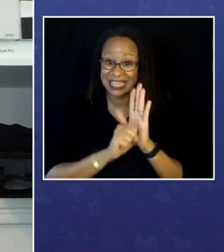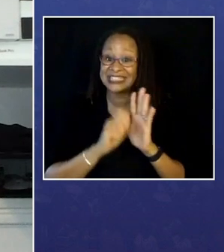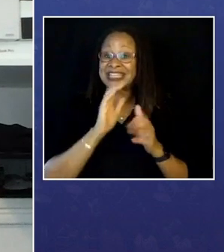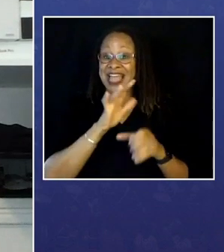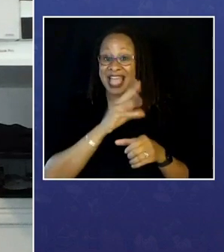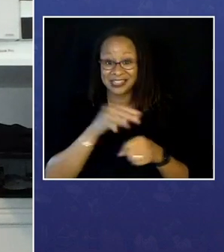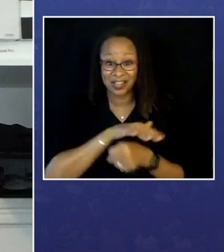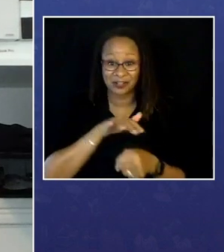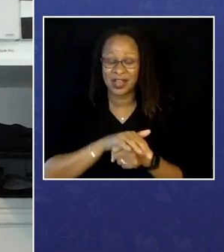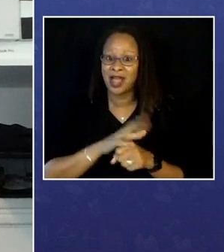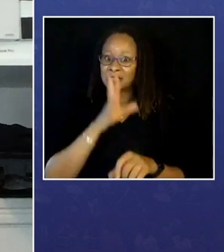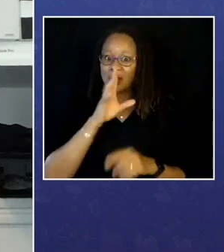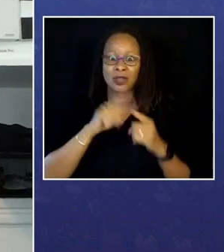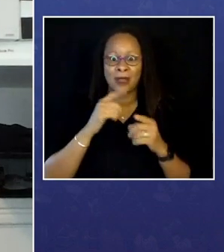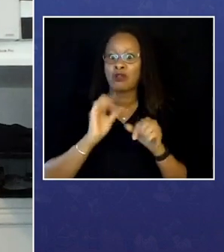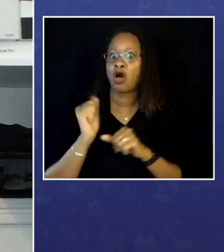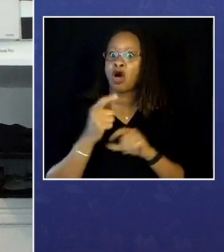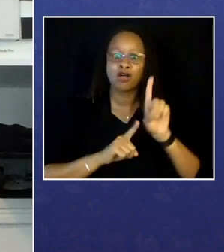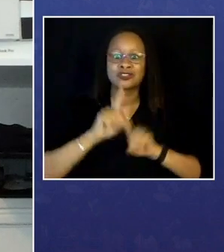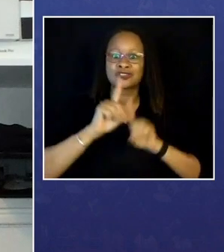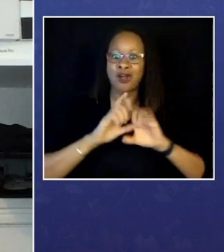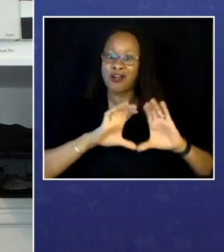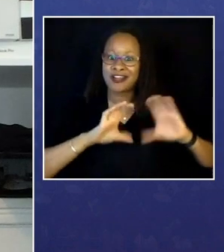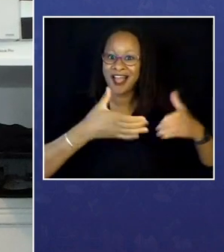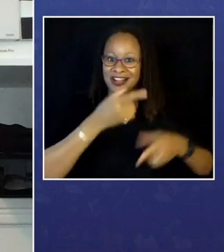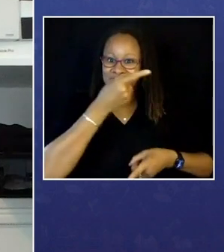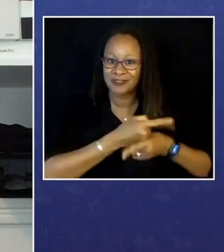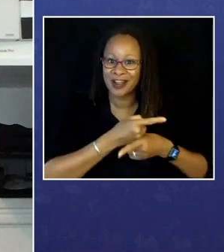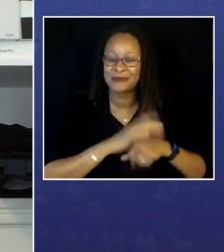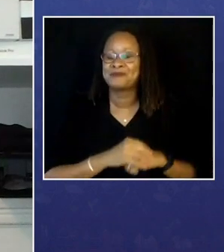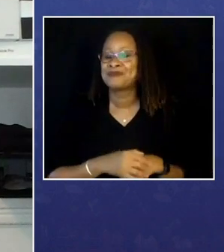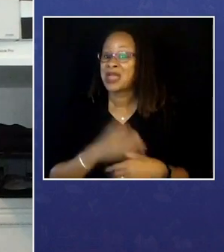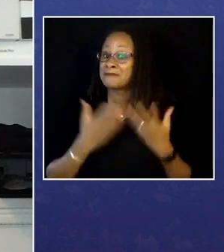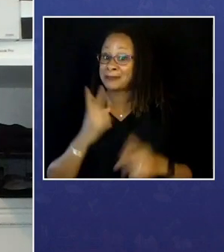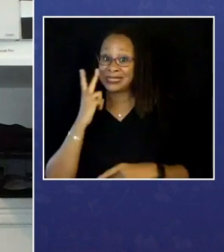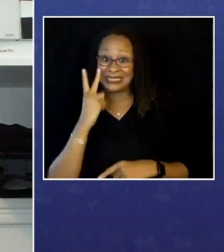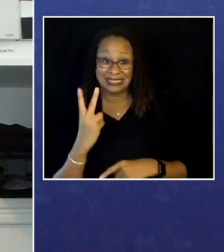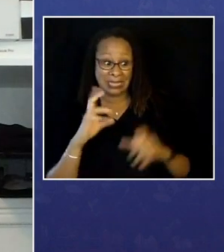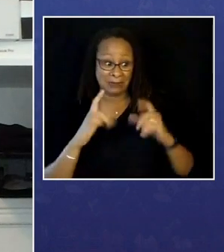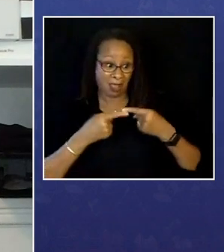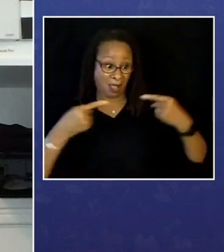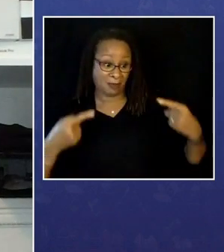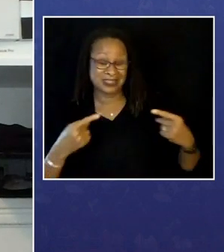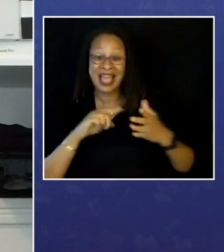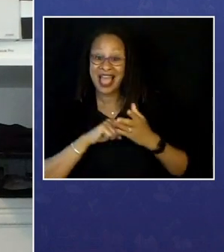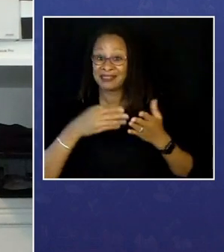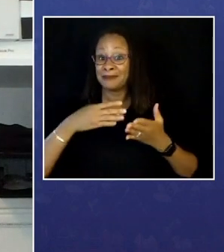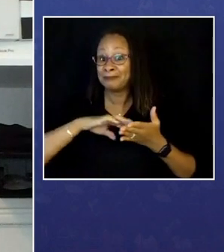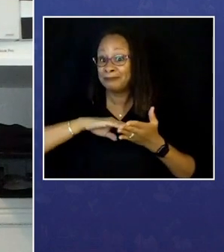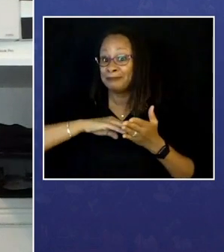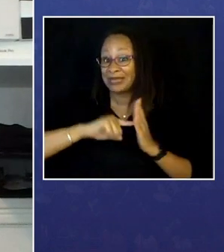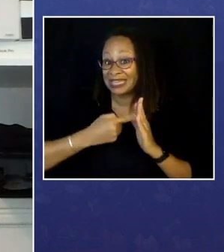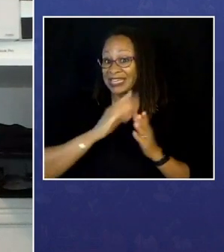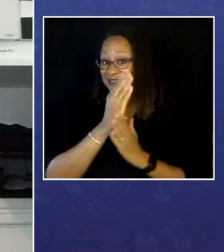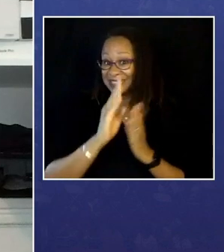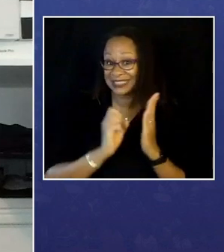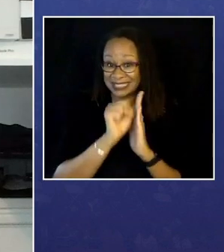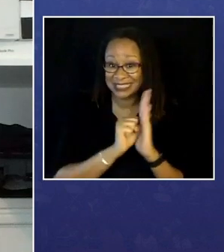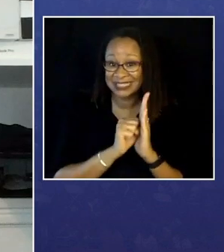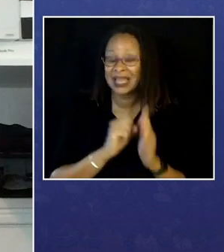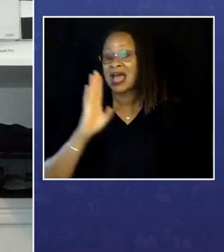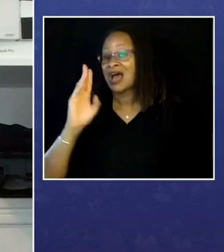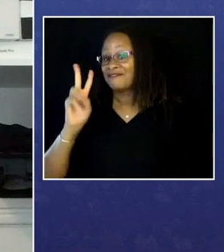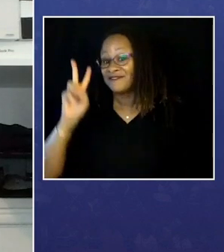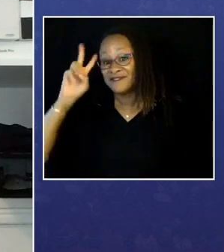Talk about an all-star cast, right? And though they might have seemed like foes at the beginning of this season, Vice President